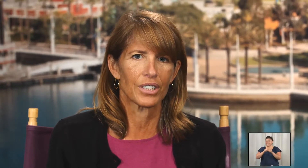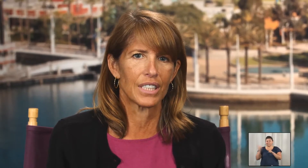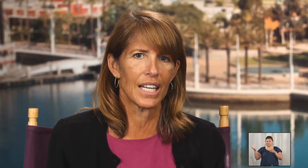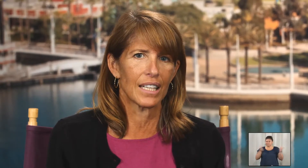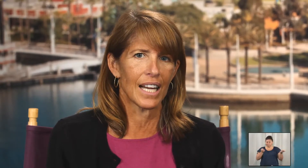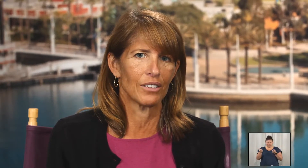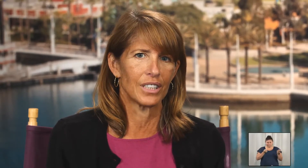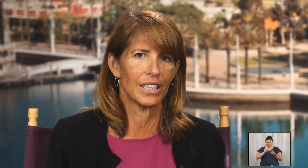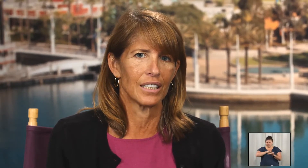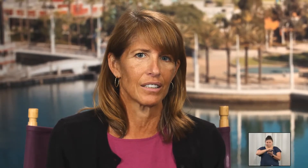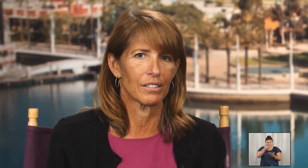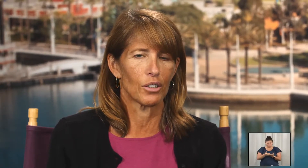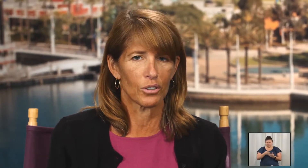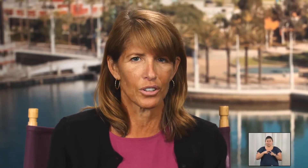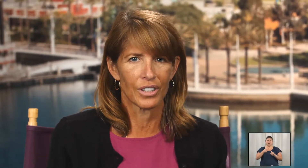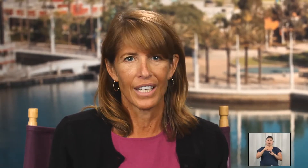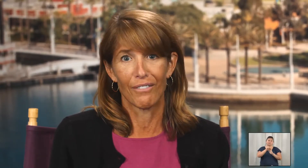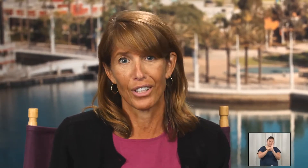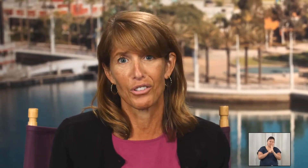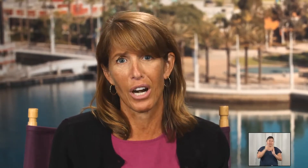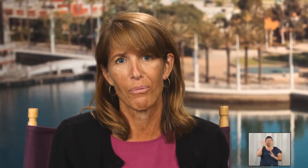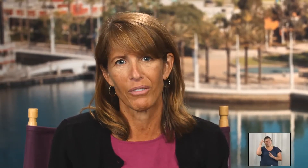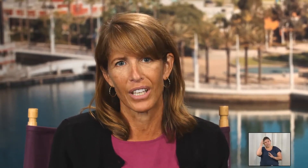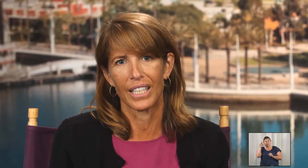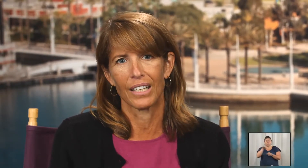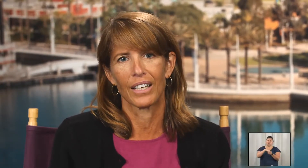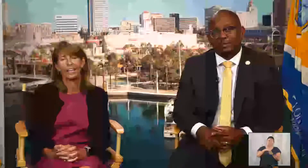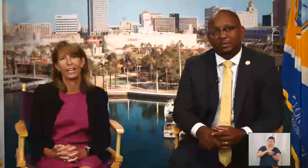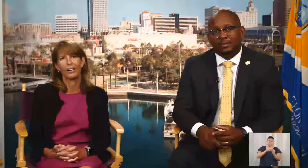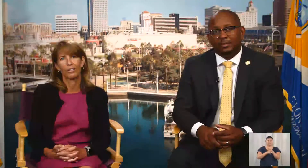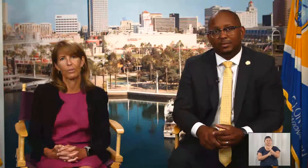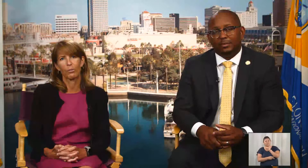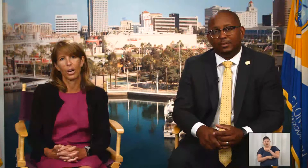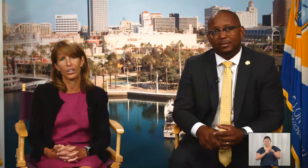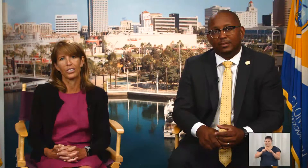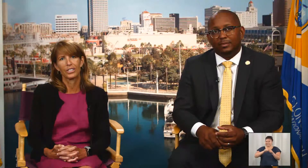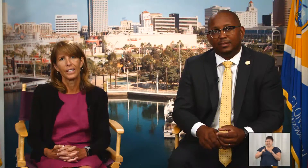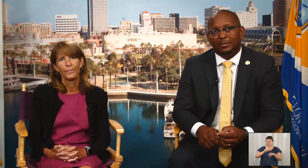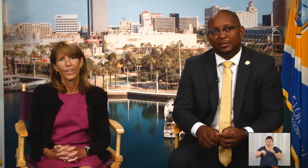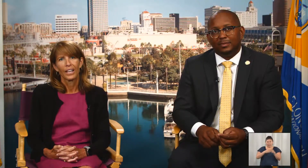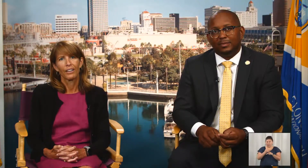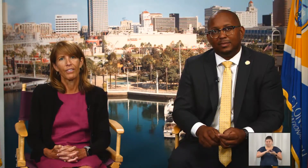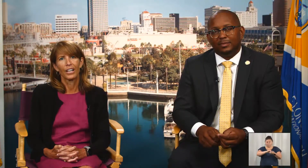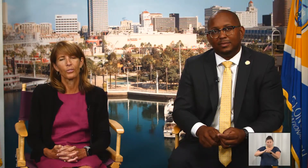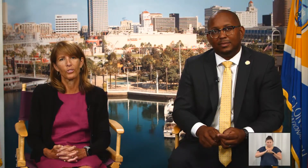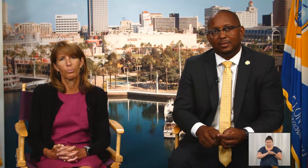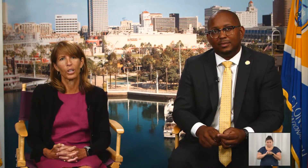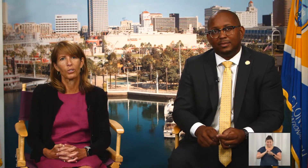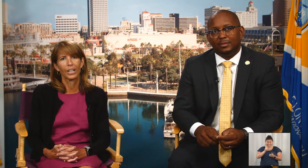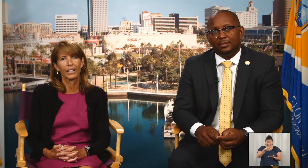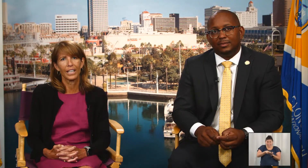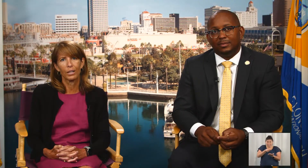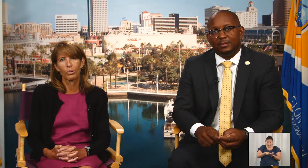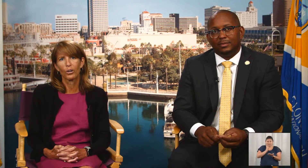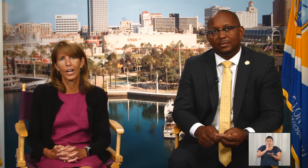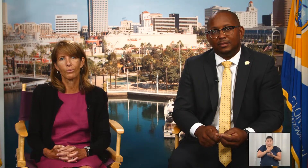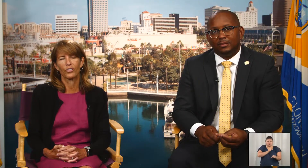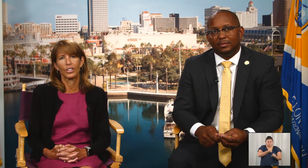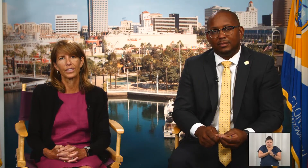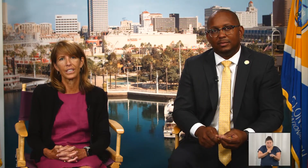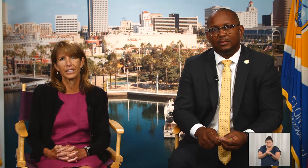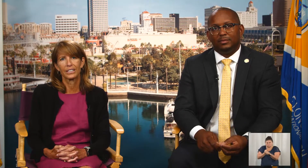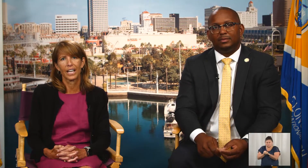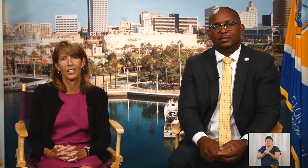federal, state, county, local, and philanthropic funding from their partners. The funds will support critically needed programs